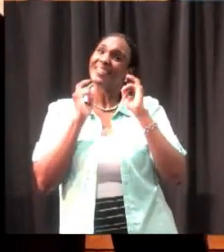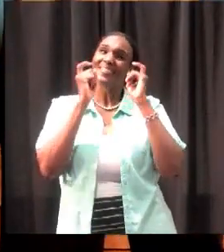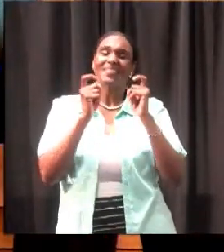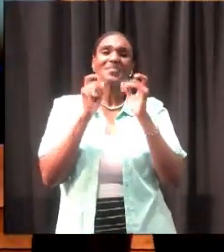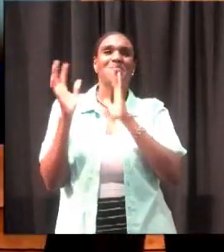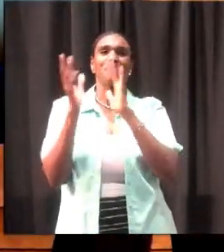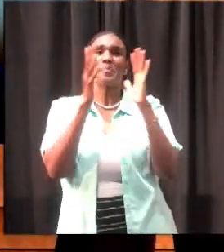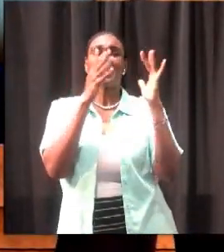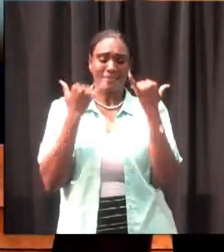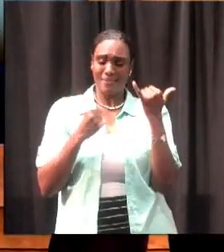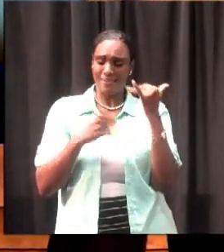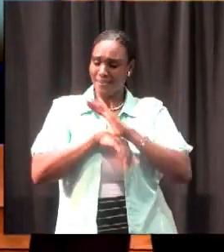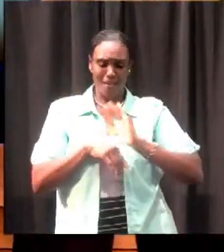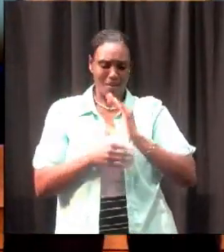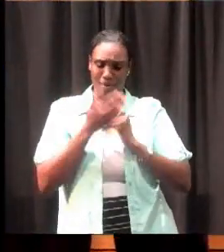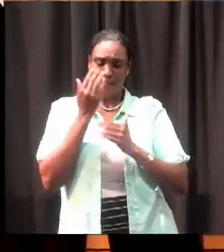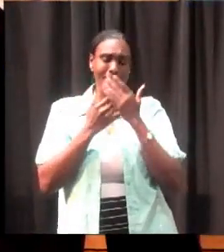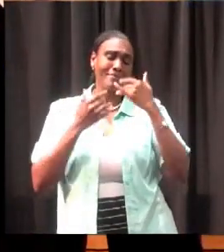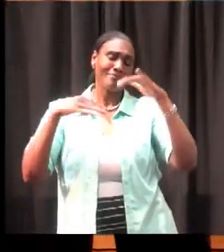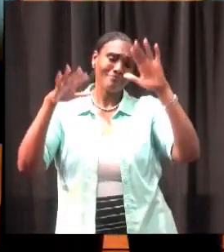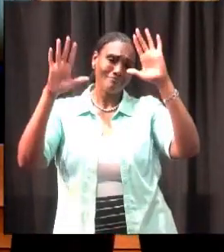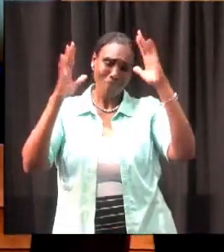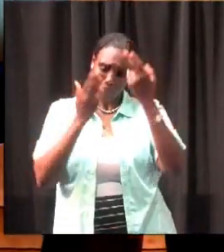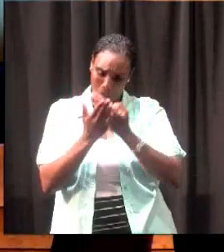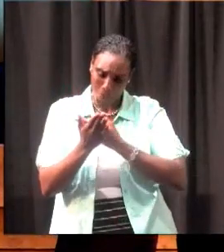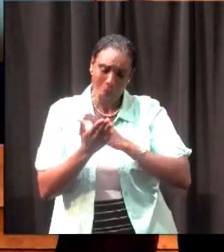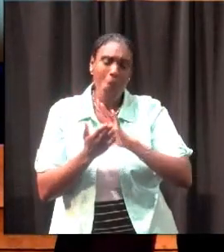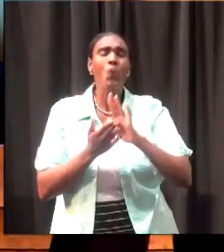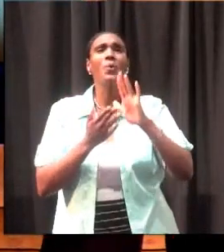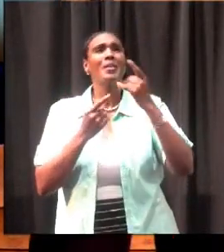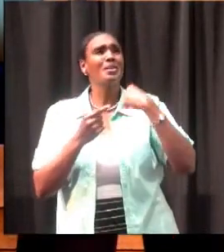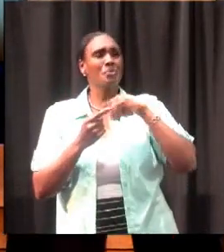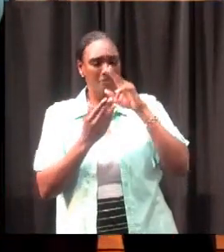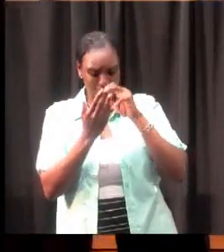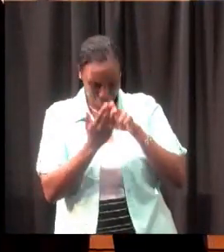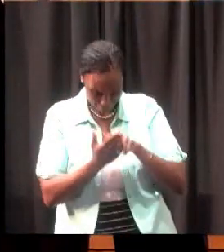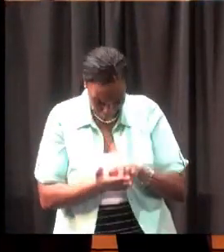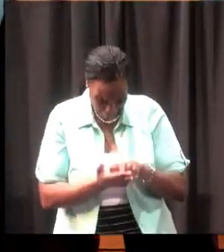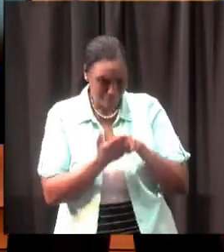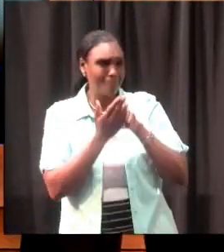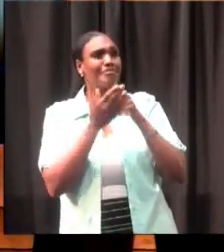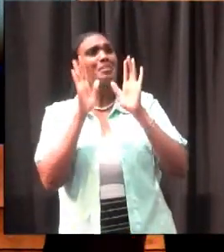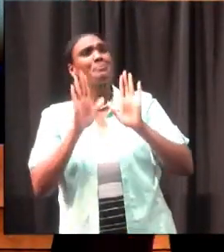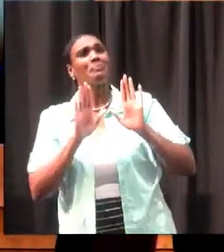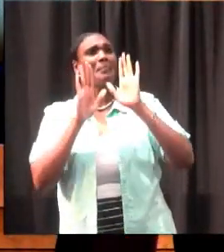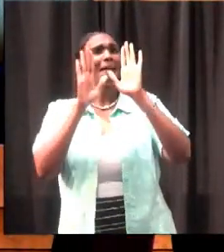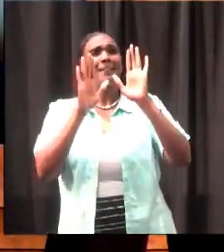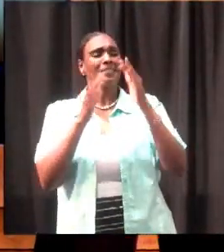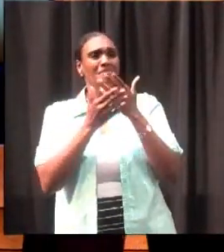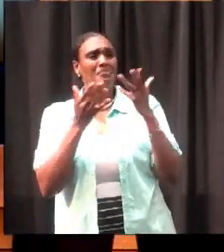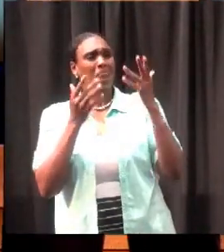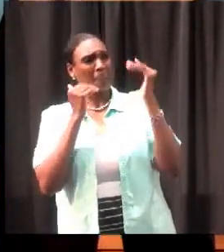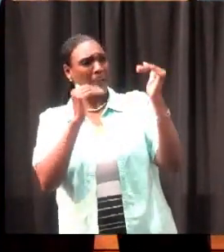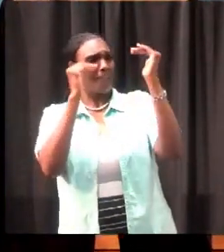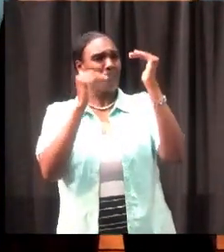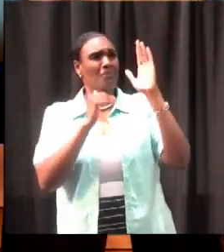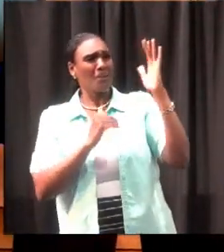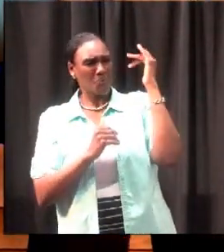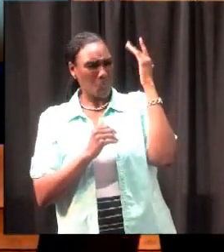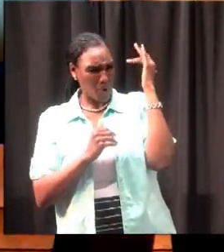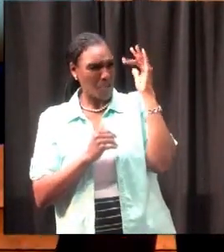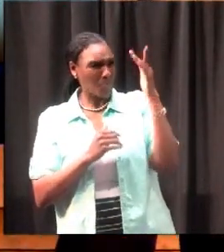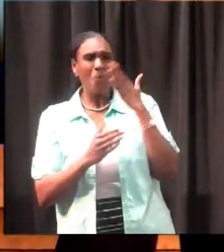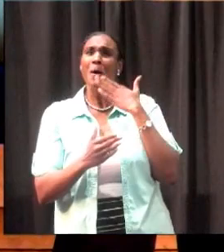today. We lift up holy hands to you on today. We magnify you and glorify you on today, for you are